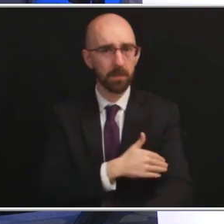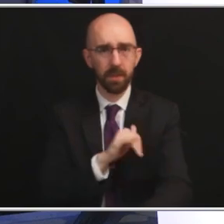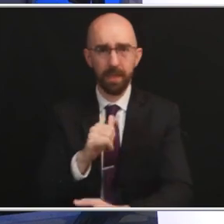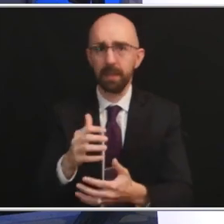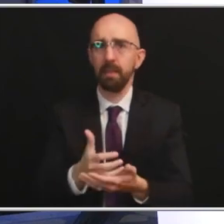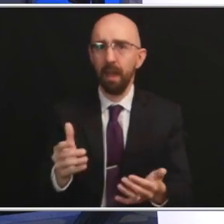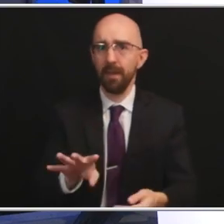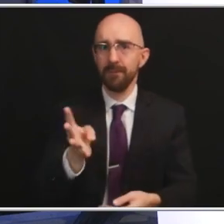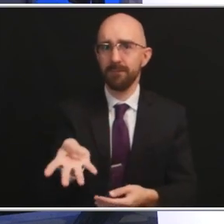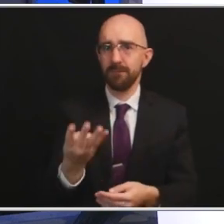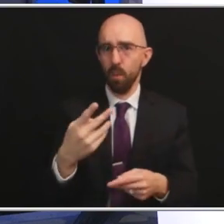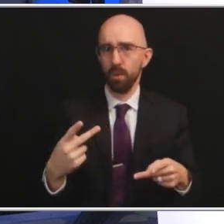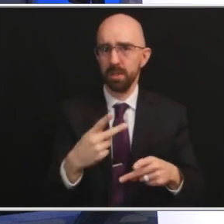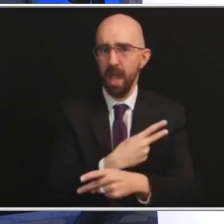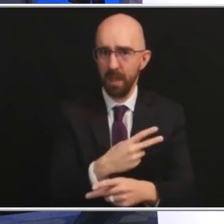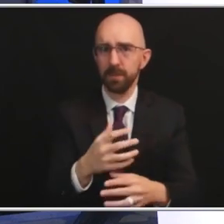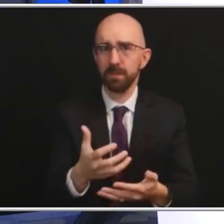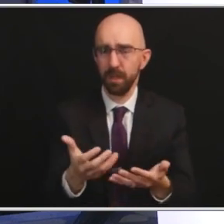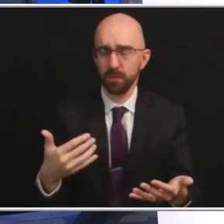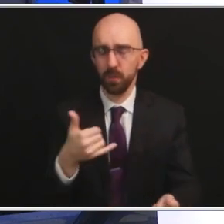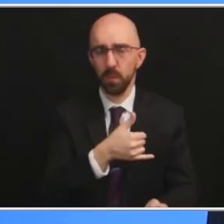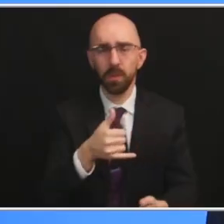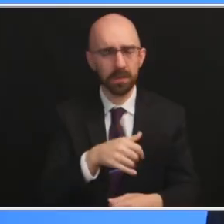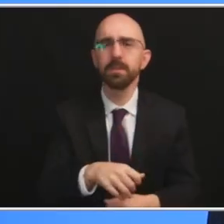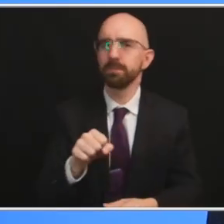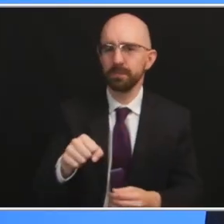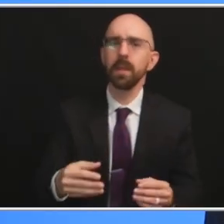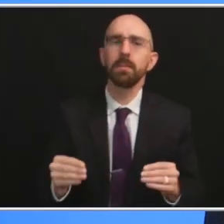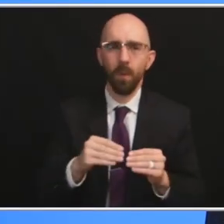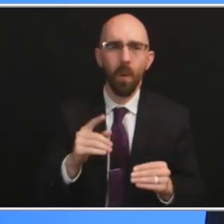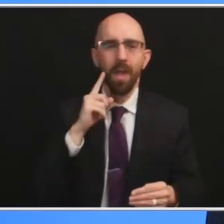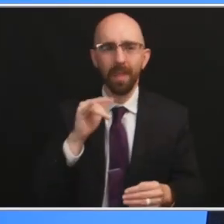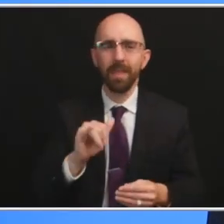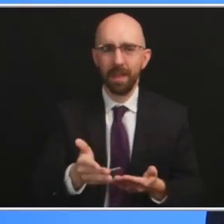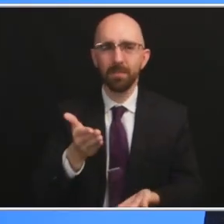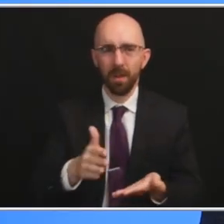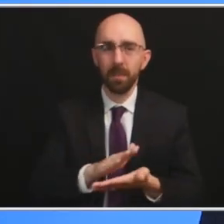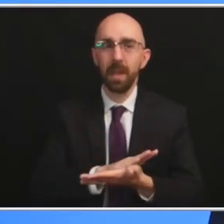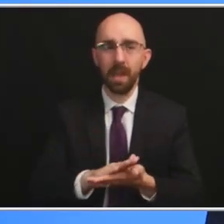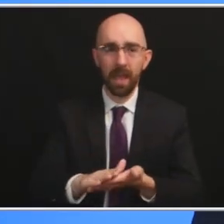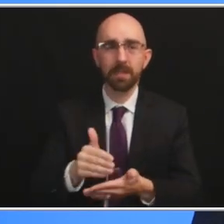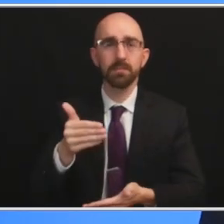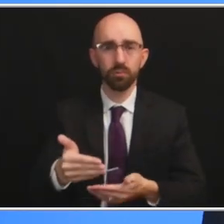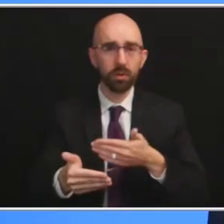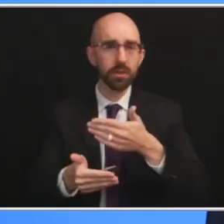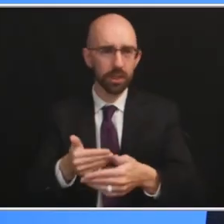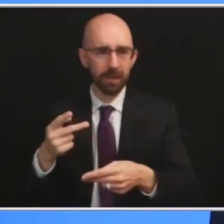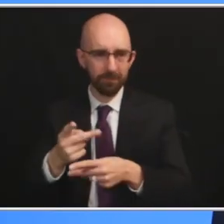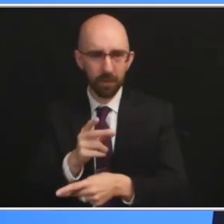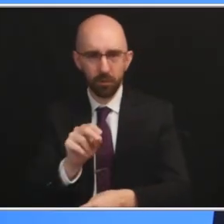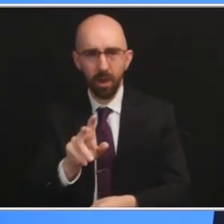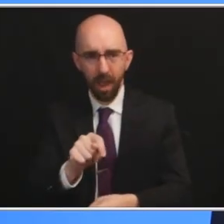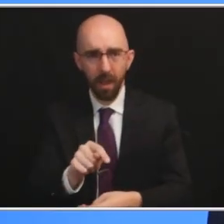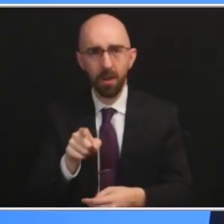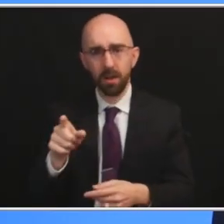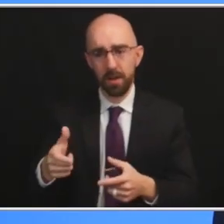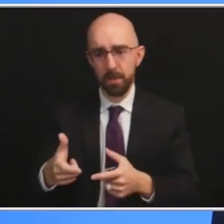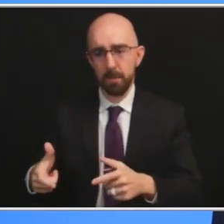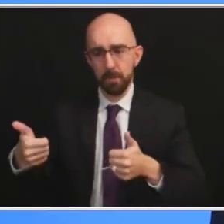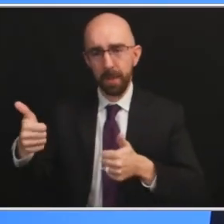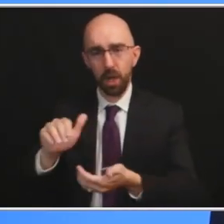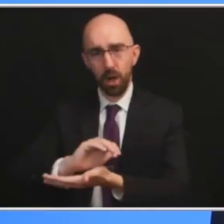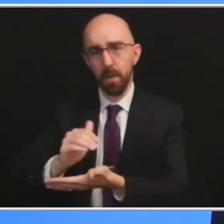a lot. Yeah, it's a lot more. I think that would probably be a really nice progression to figure out, are these larger doses